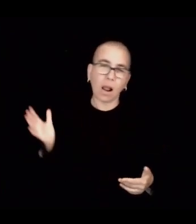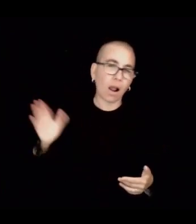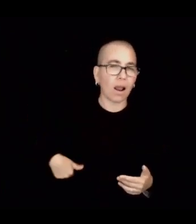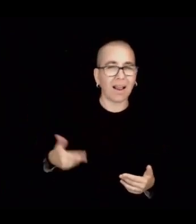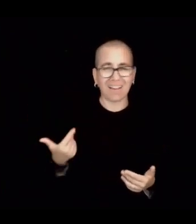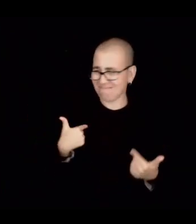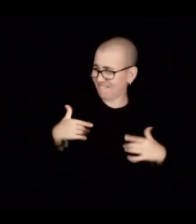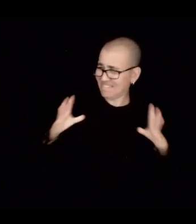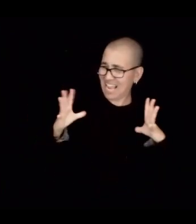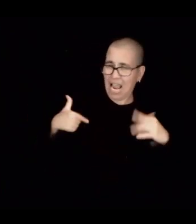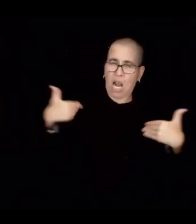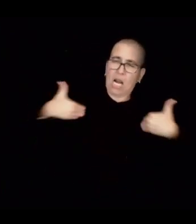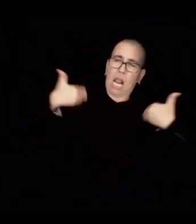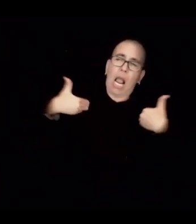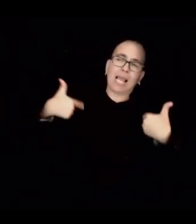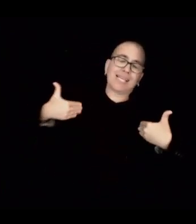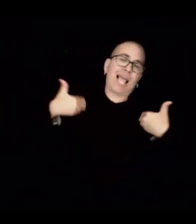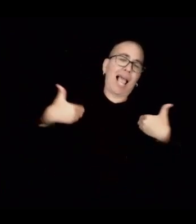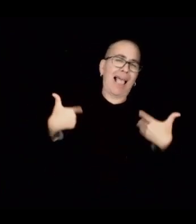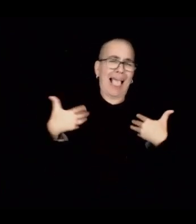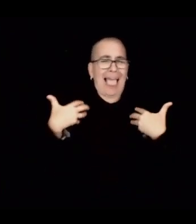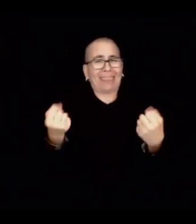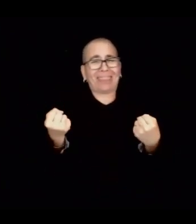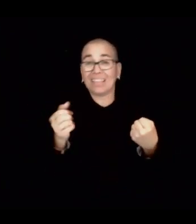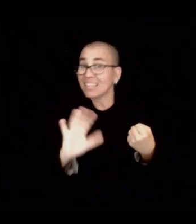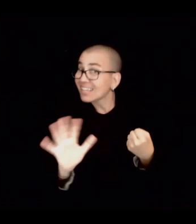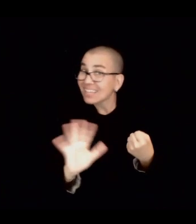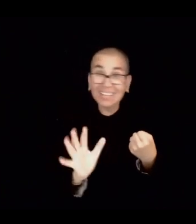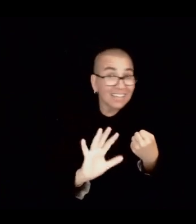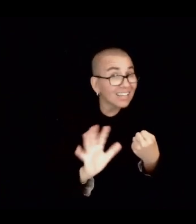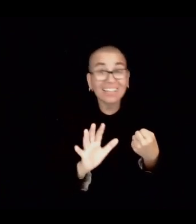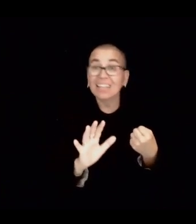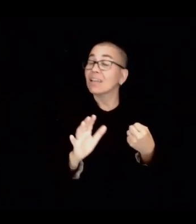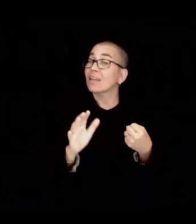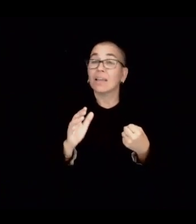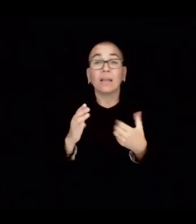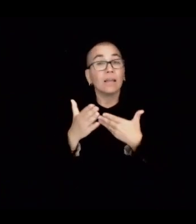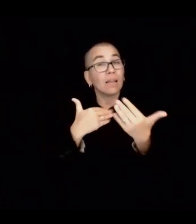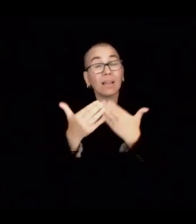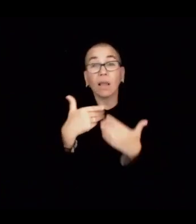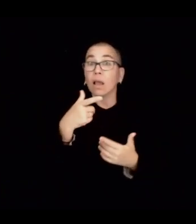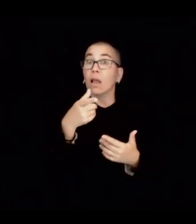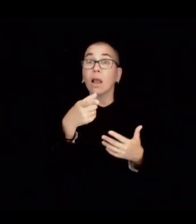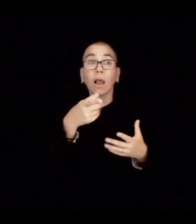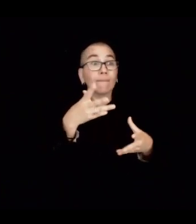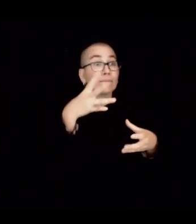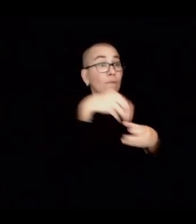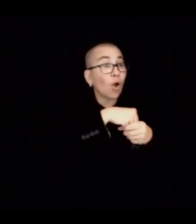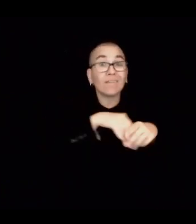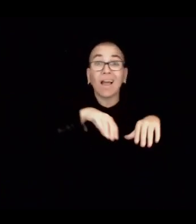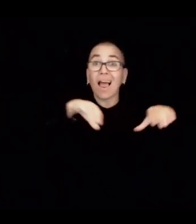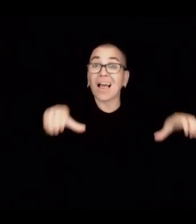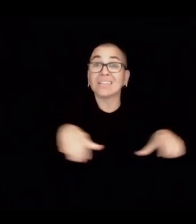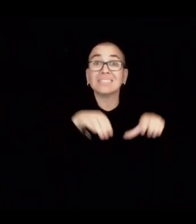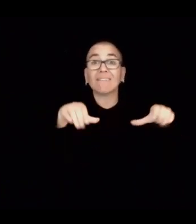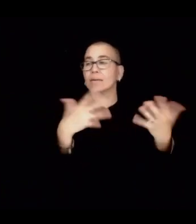but that if they're engaged in activities where there's social distancing isn't taking